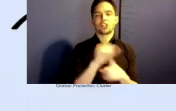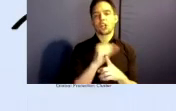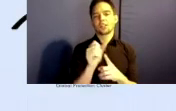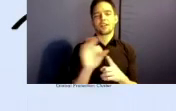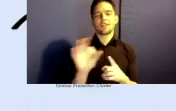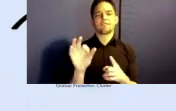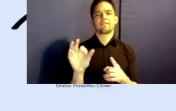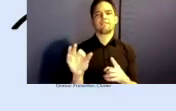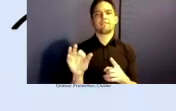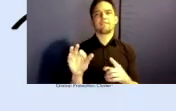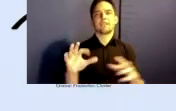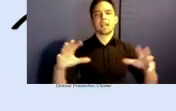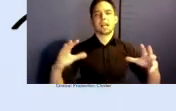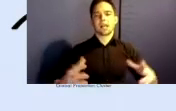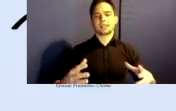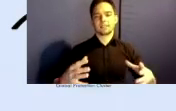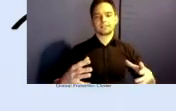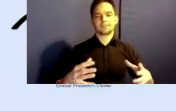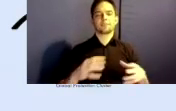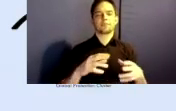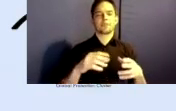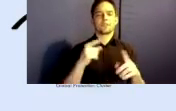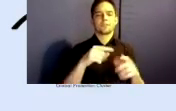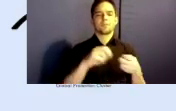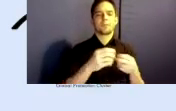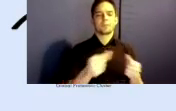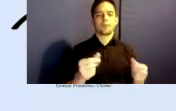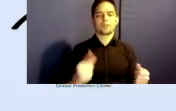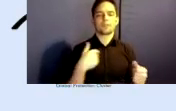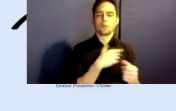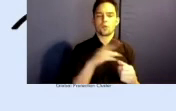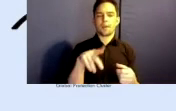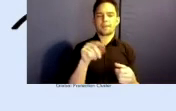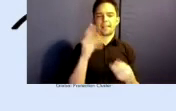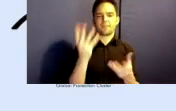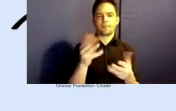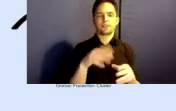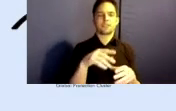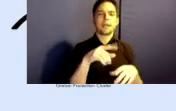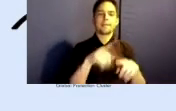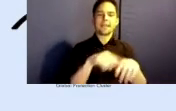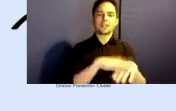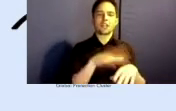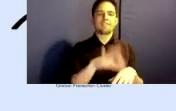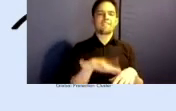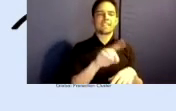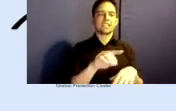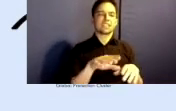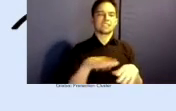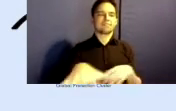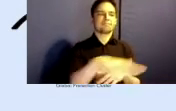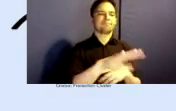and iterative problem solving, and will be updated based on field level experience. So thank you. Over to